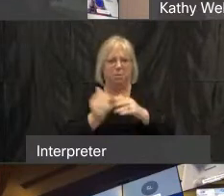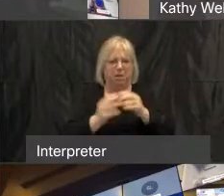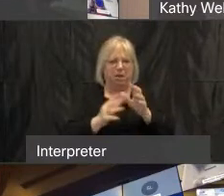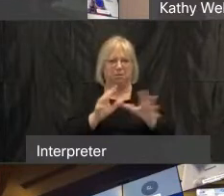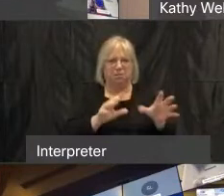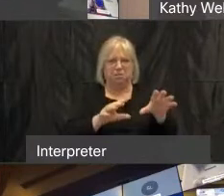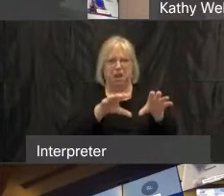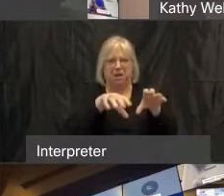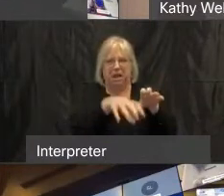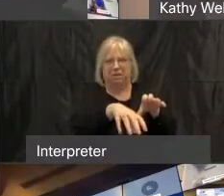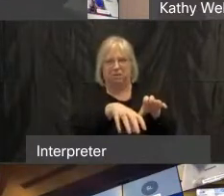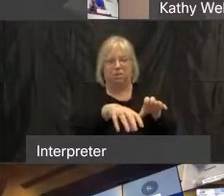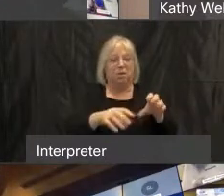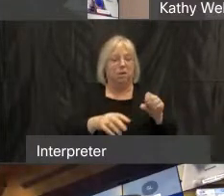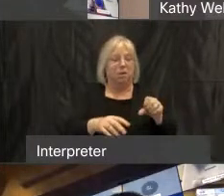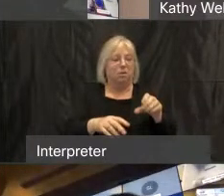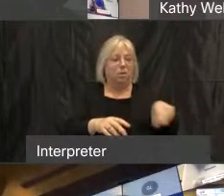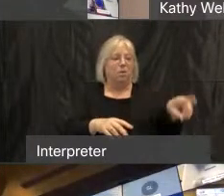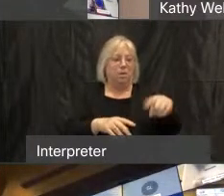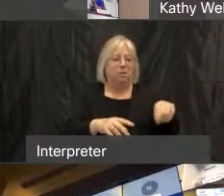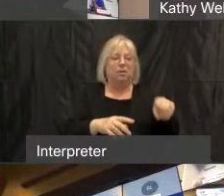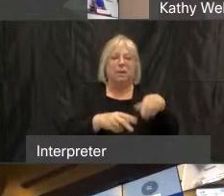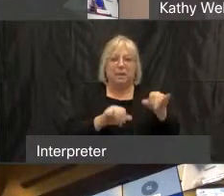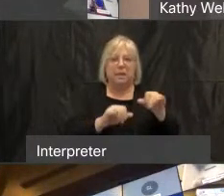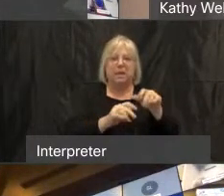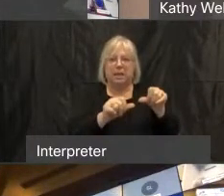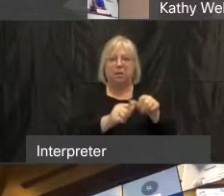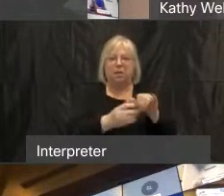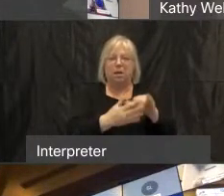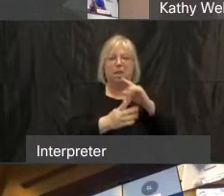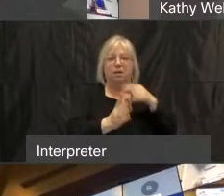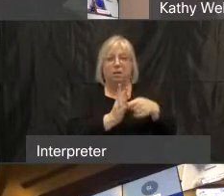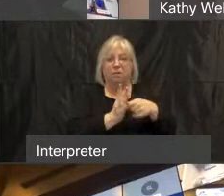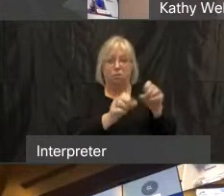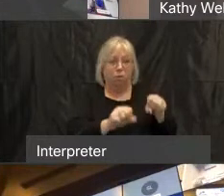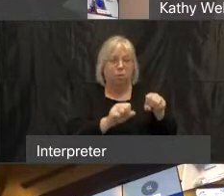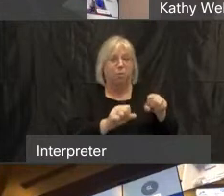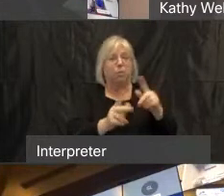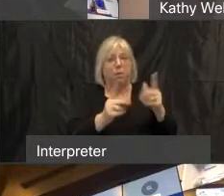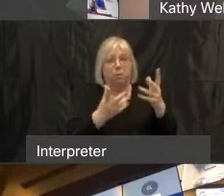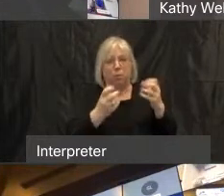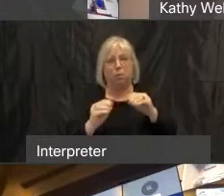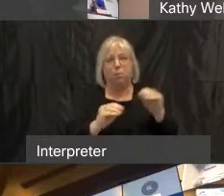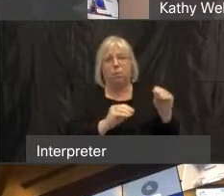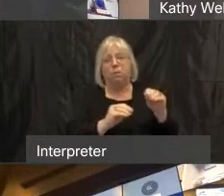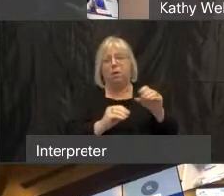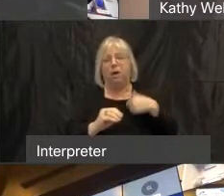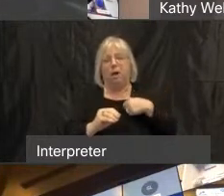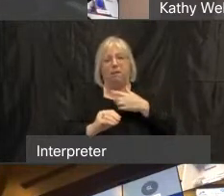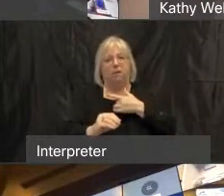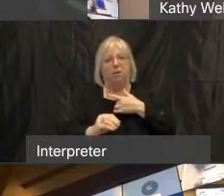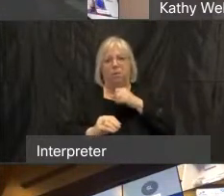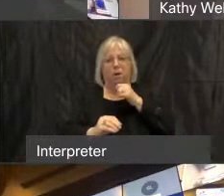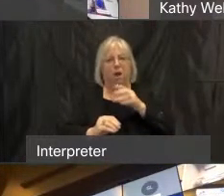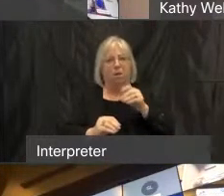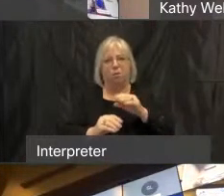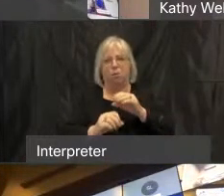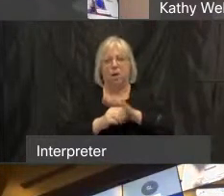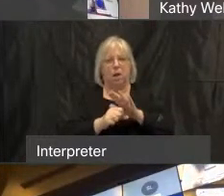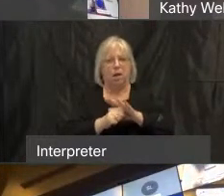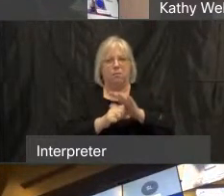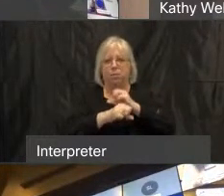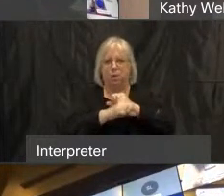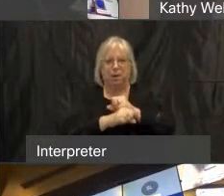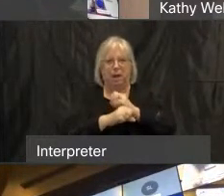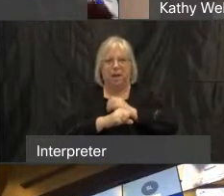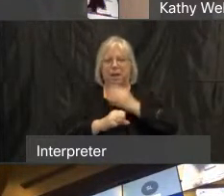you're still in an area that's affordable. And I just don't feel that we are doing enough to protect our neighborhoods, and we got